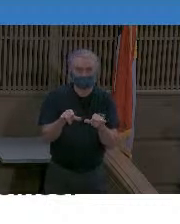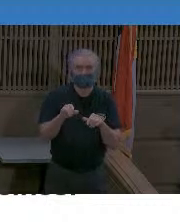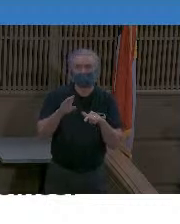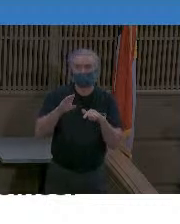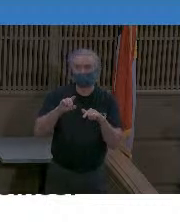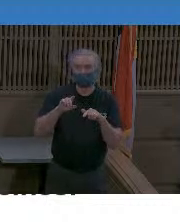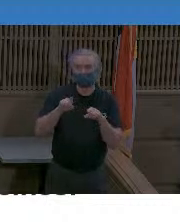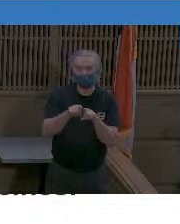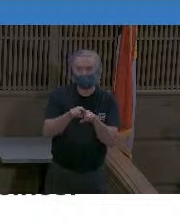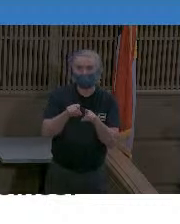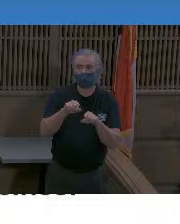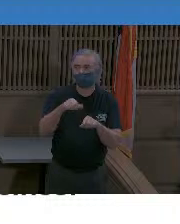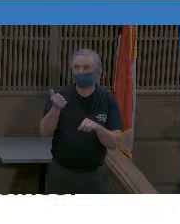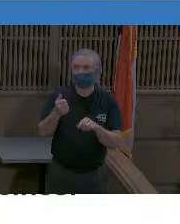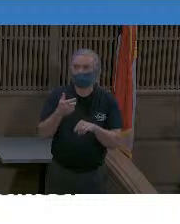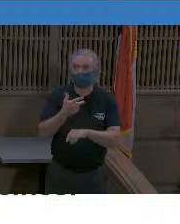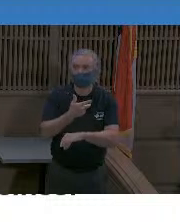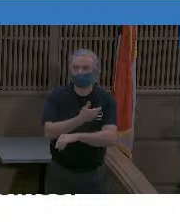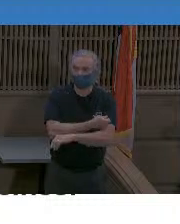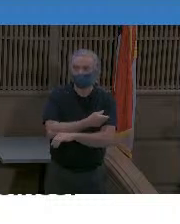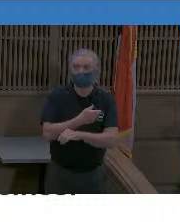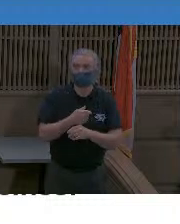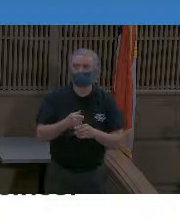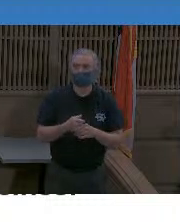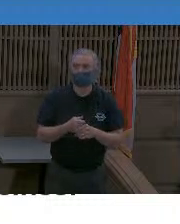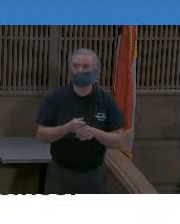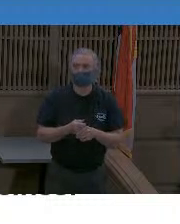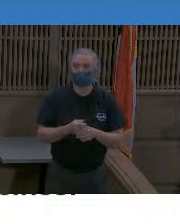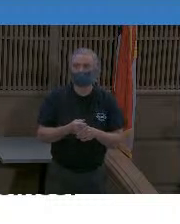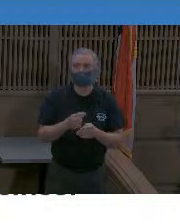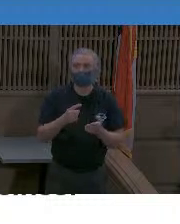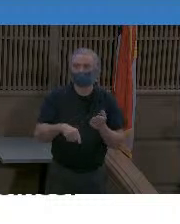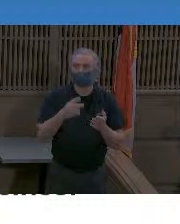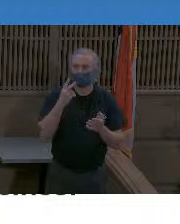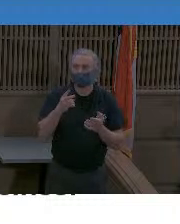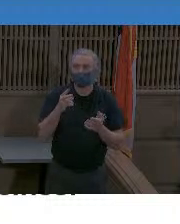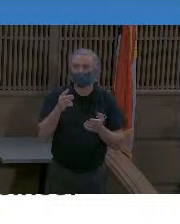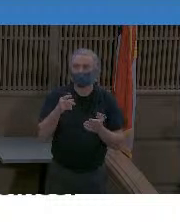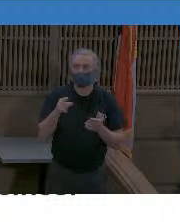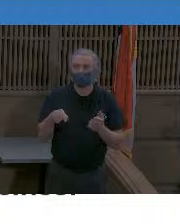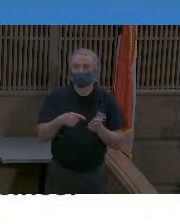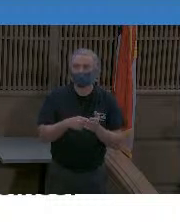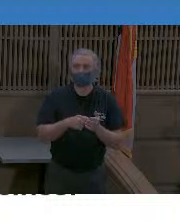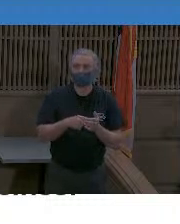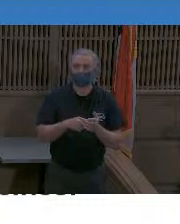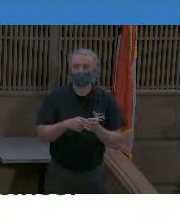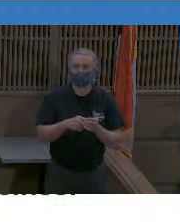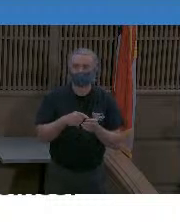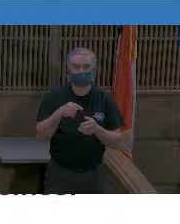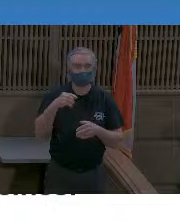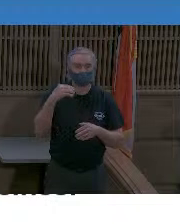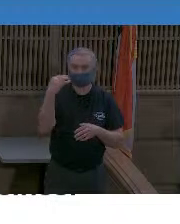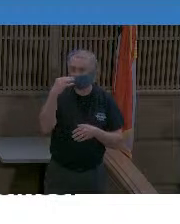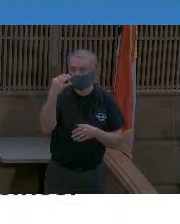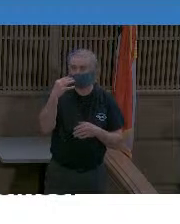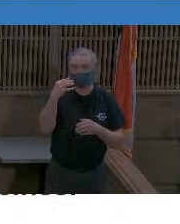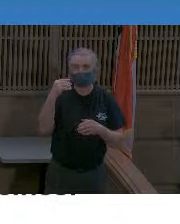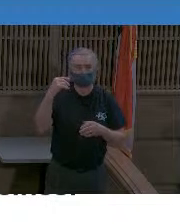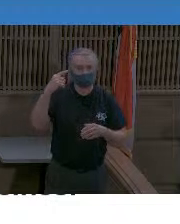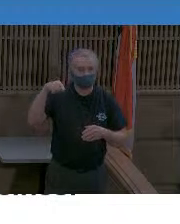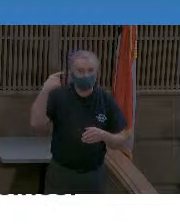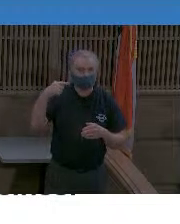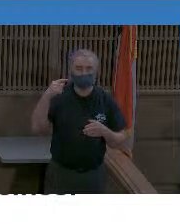we've seen here in this remarkably bizarre year with